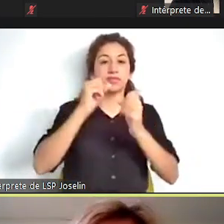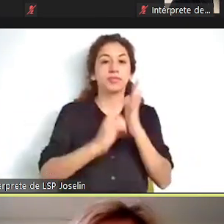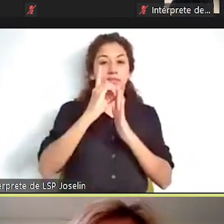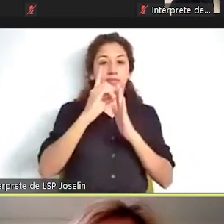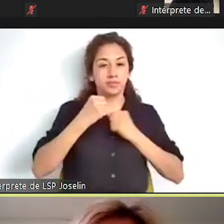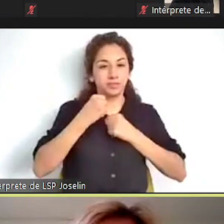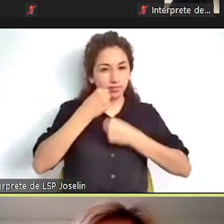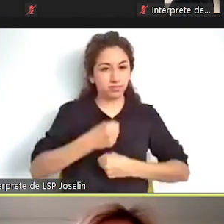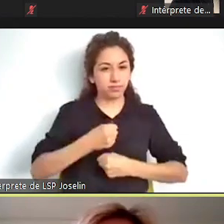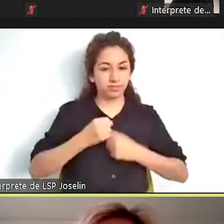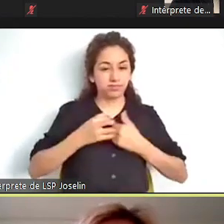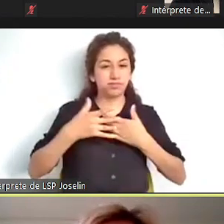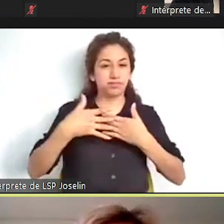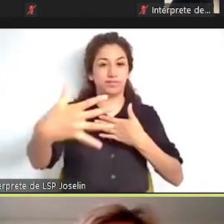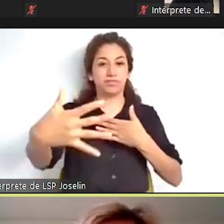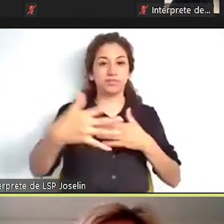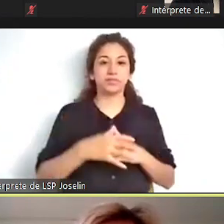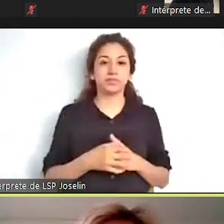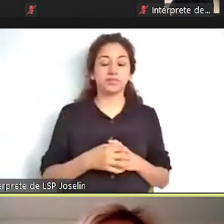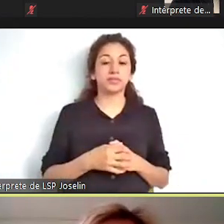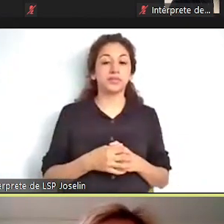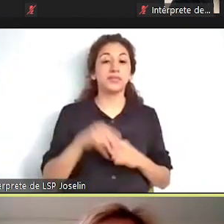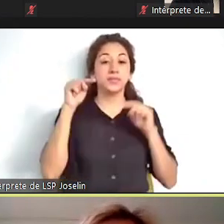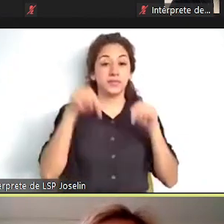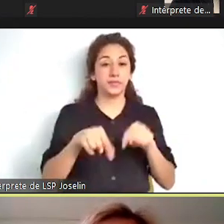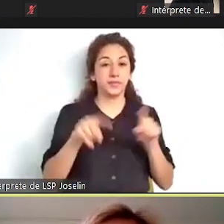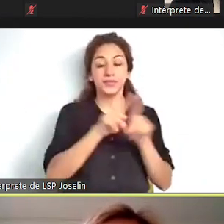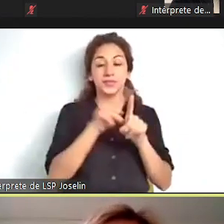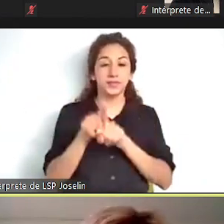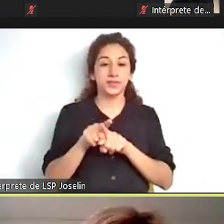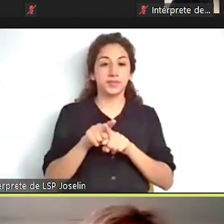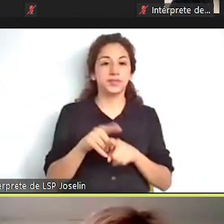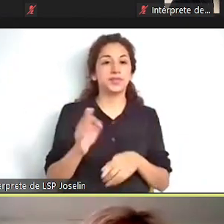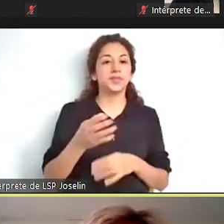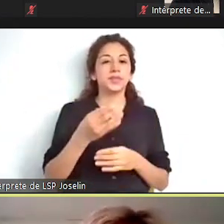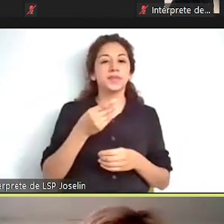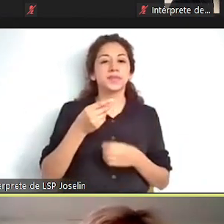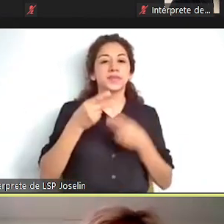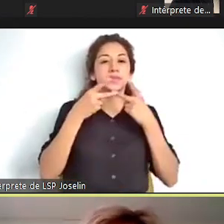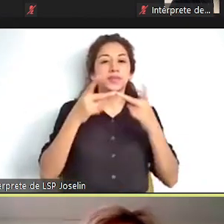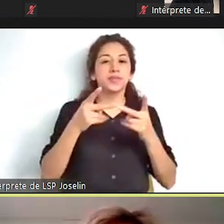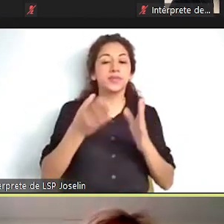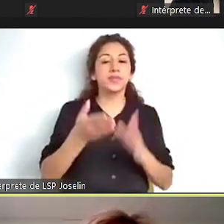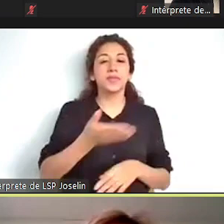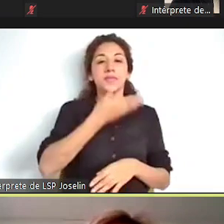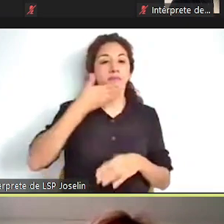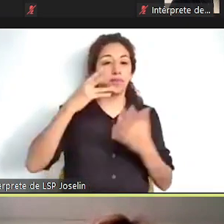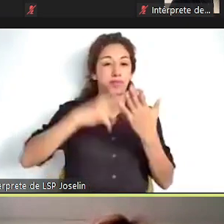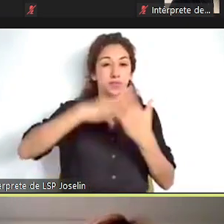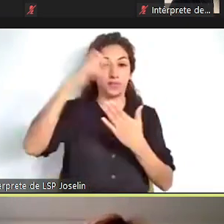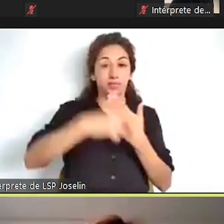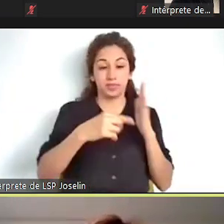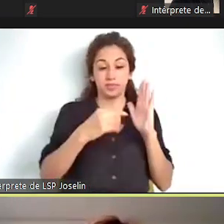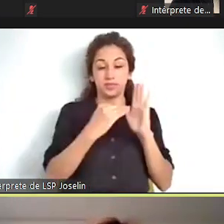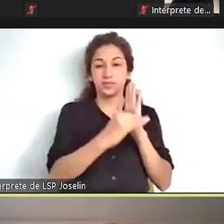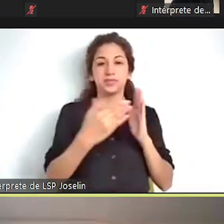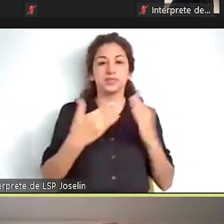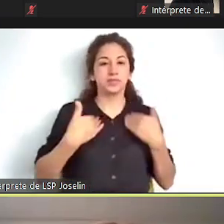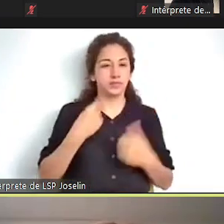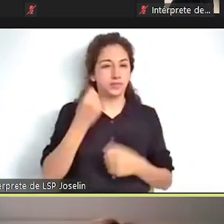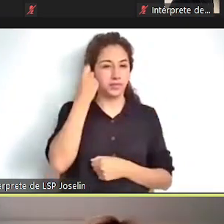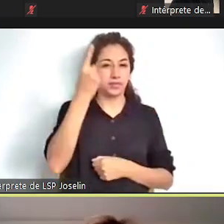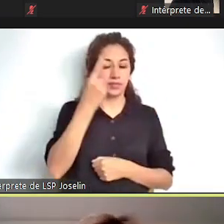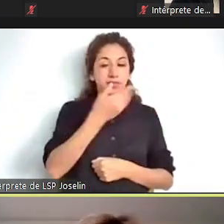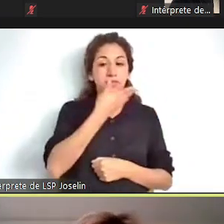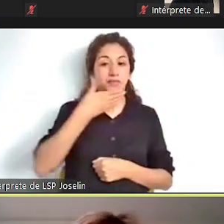sustainable scenario and the sunset is also important to us speak about the specific